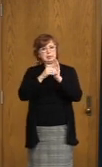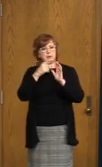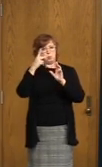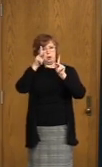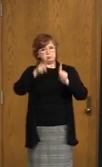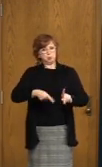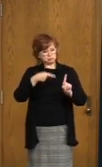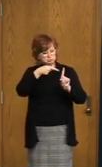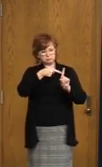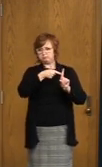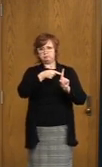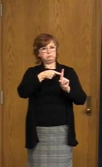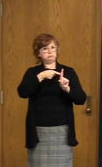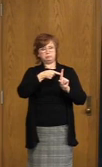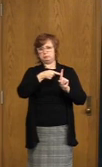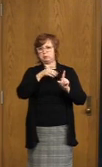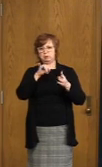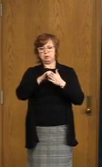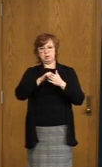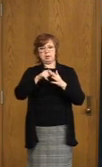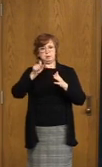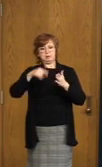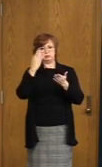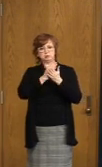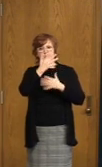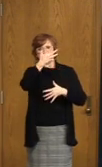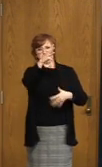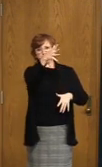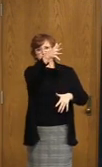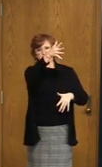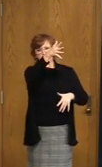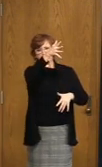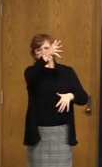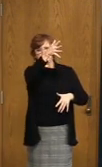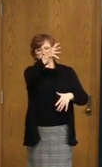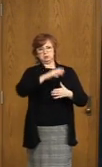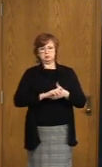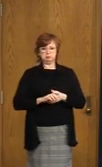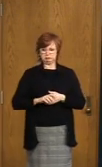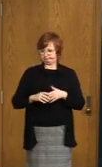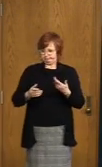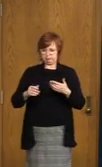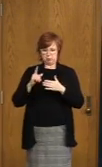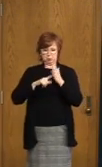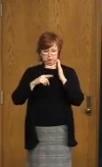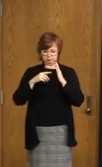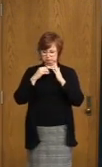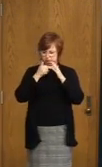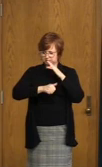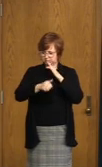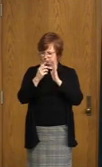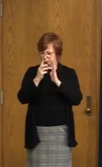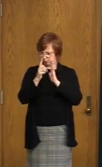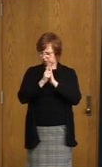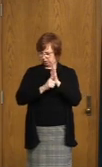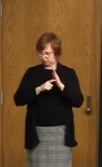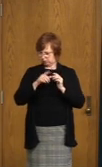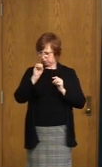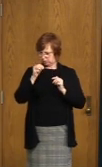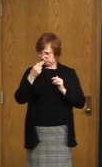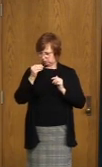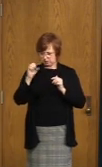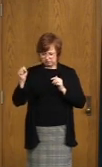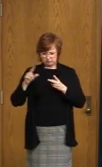is opportunities for this government to look at, I don't know whether it's under occupational health or what, where exactly we